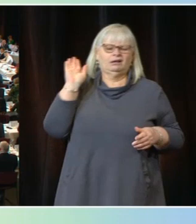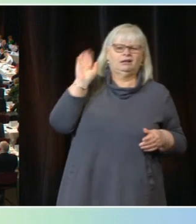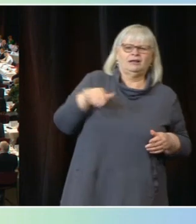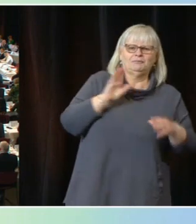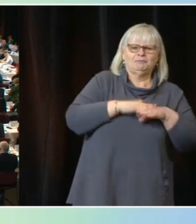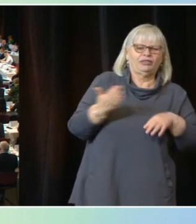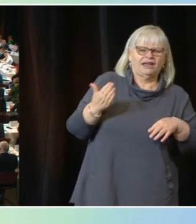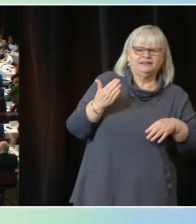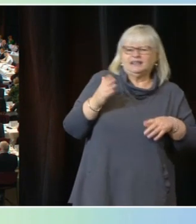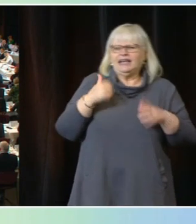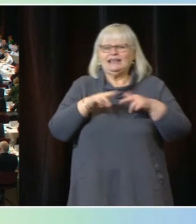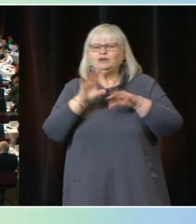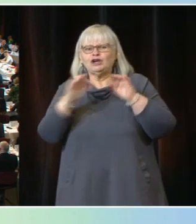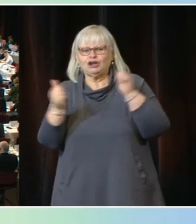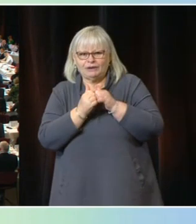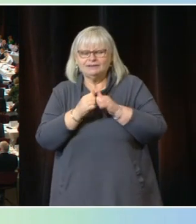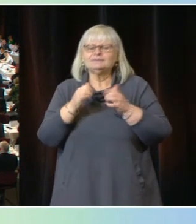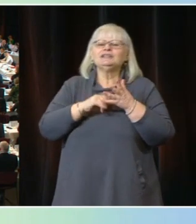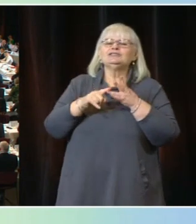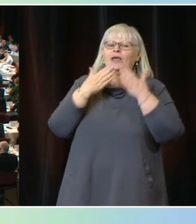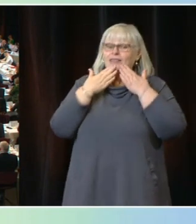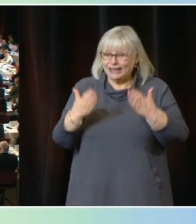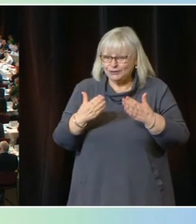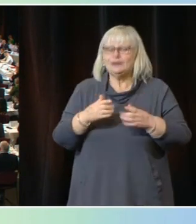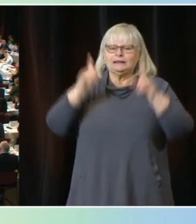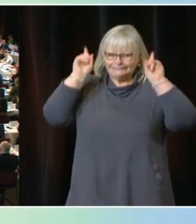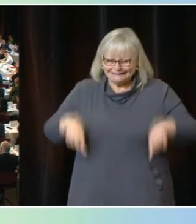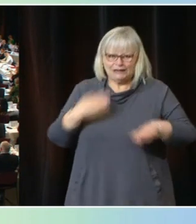you didn't agree so thank you and let's get to work